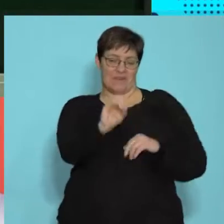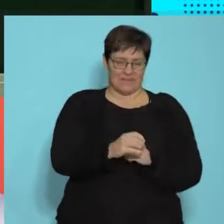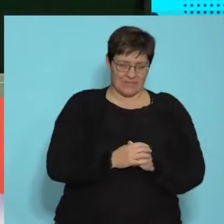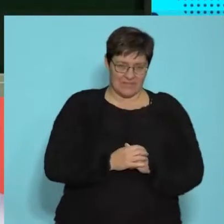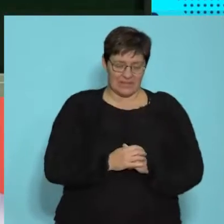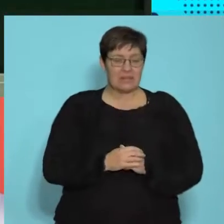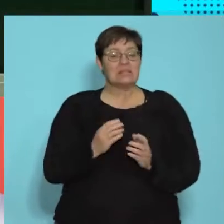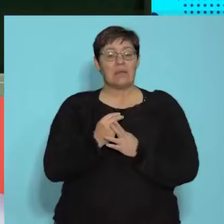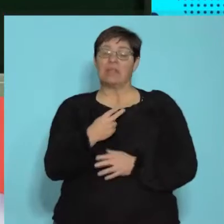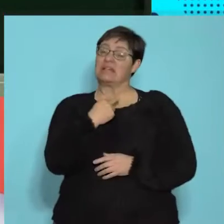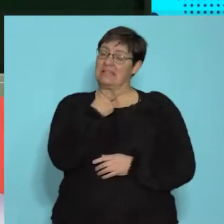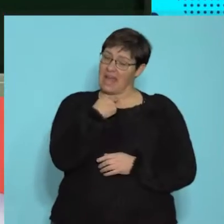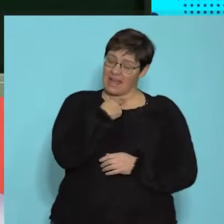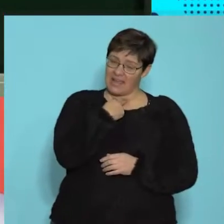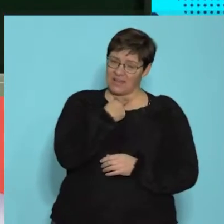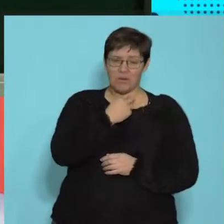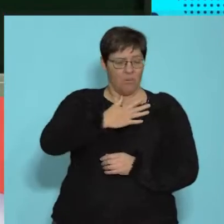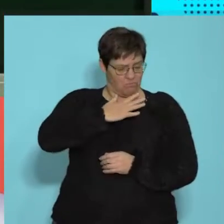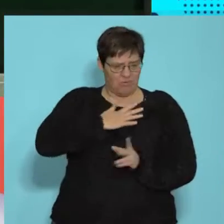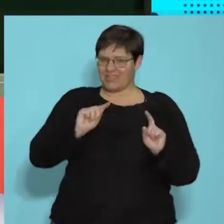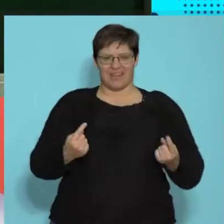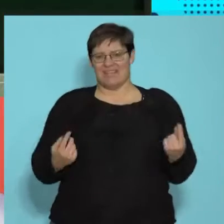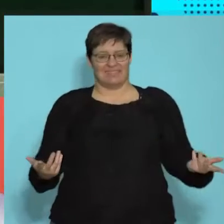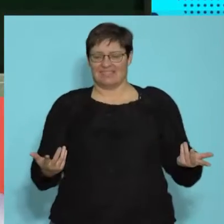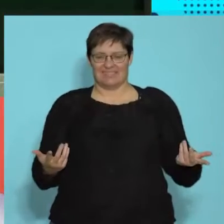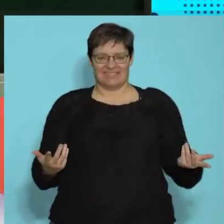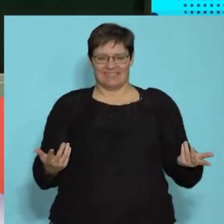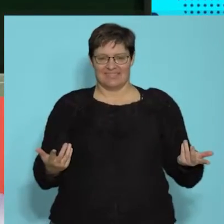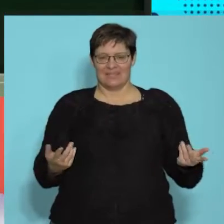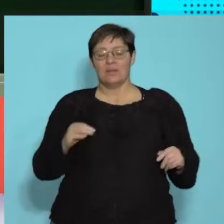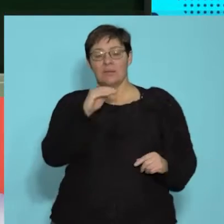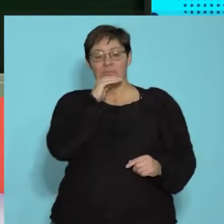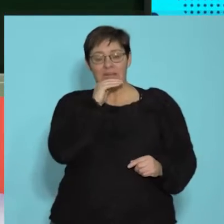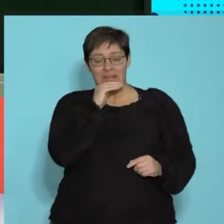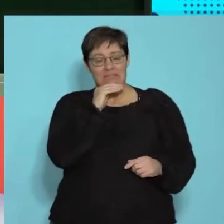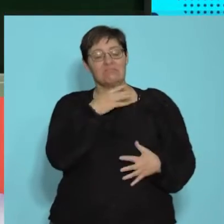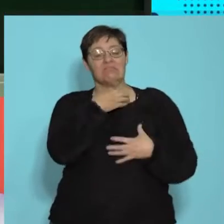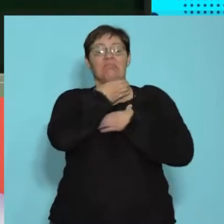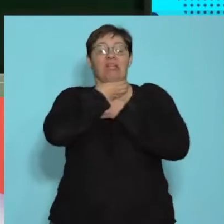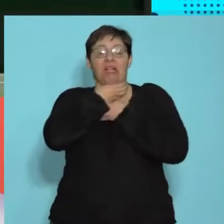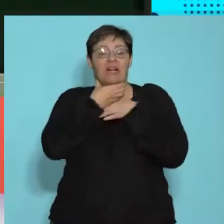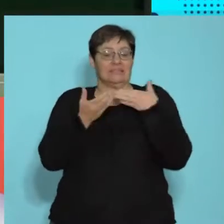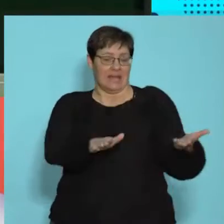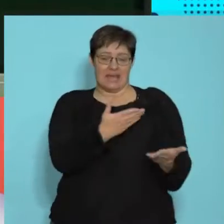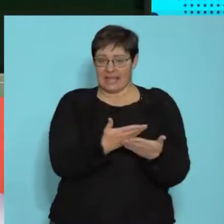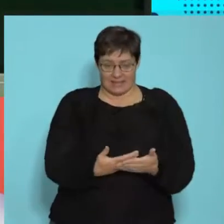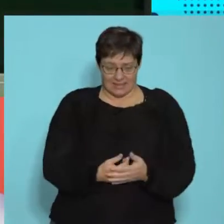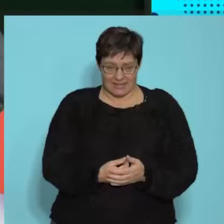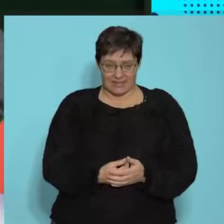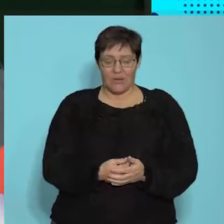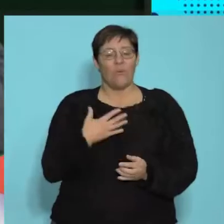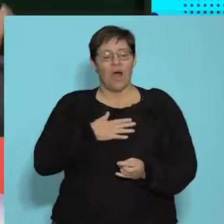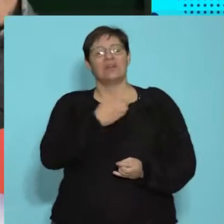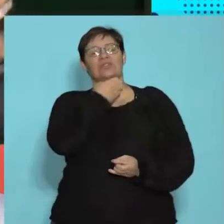soon as something gets stuck in there, you can't breathe. Right? That means you could actually suffocate. So we want the tubes